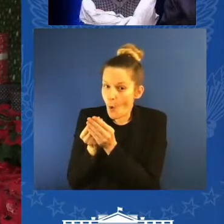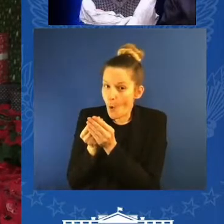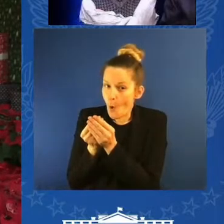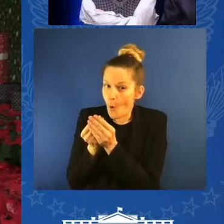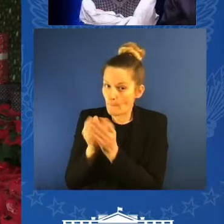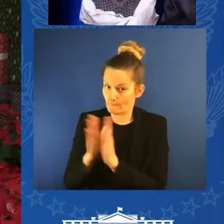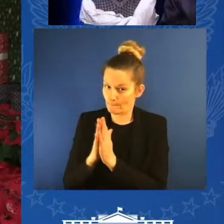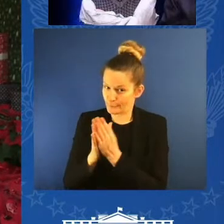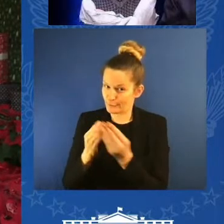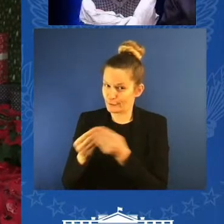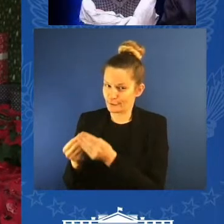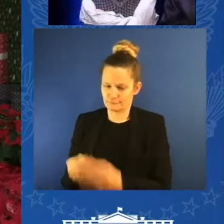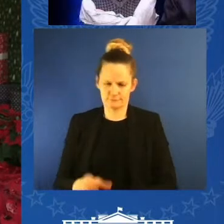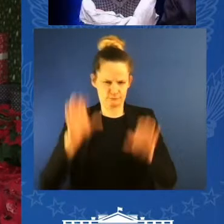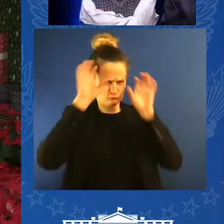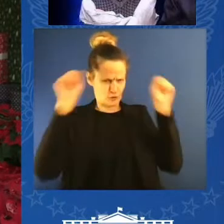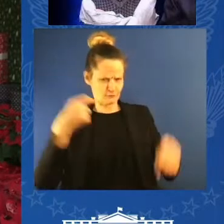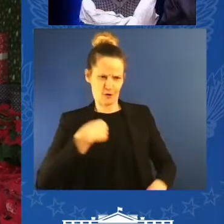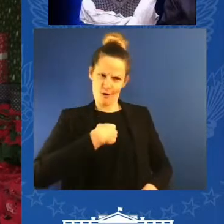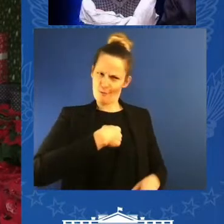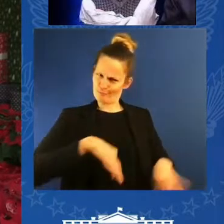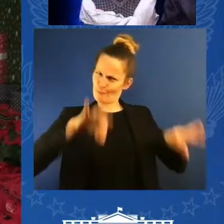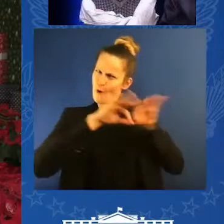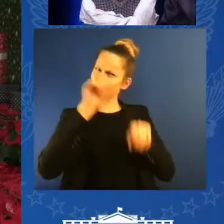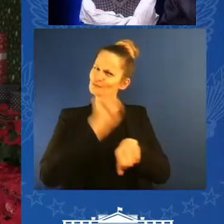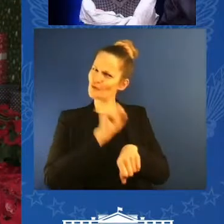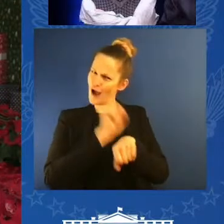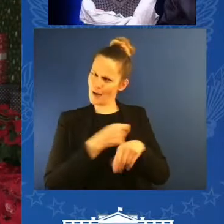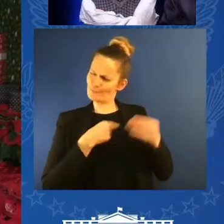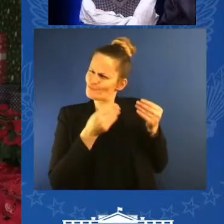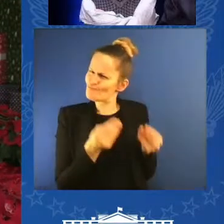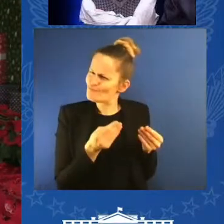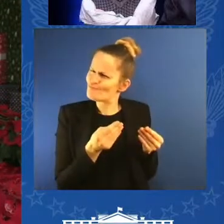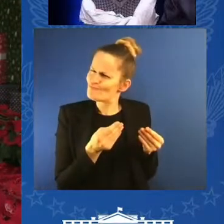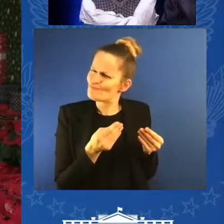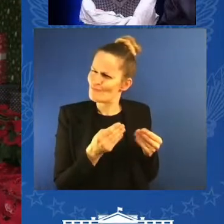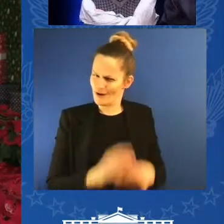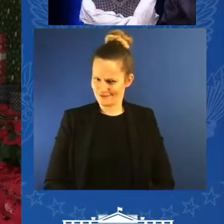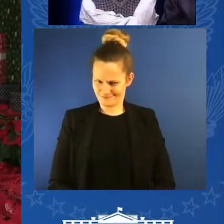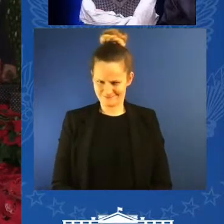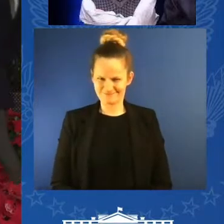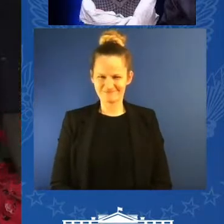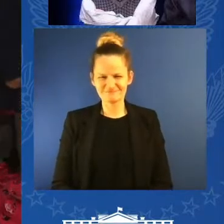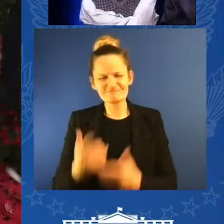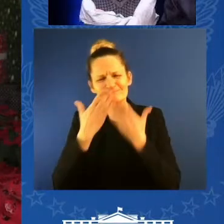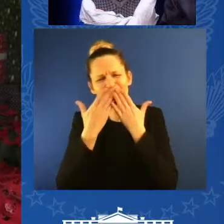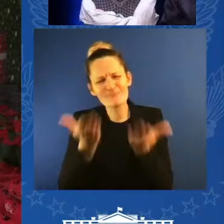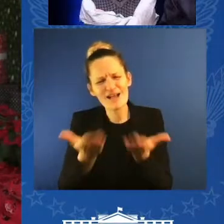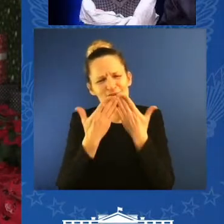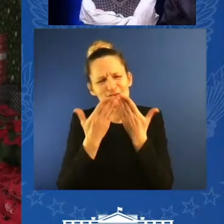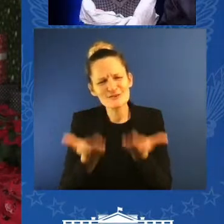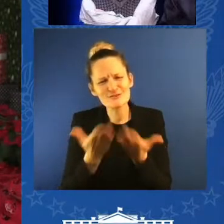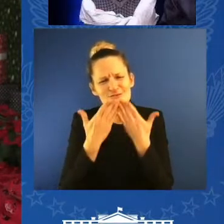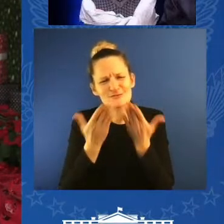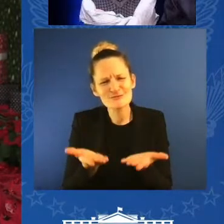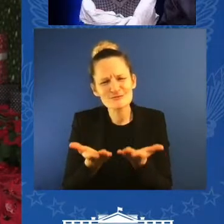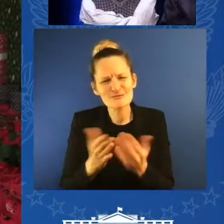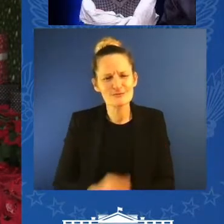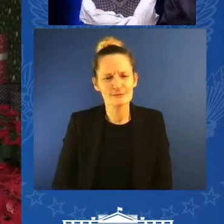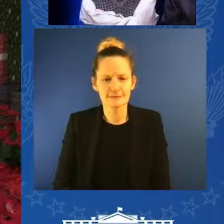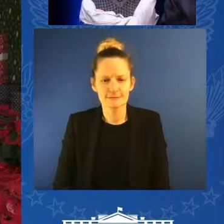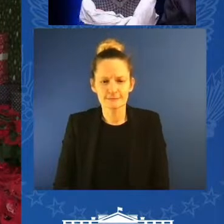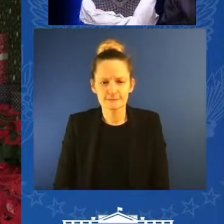Thank you. What's the point of the compliance clause? He just smoked everybody there. Look at Strong.